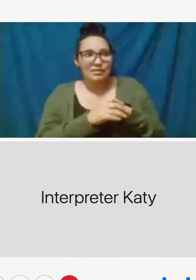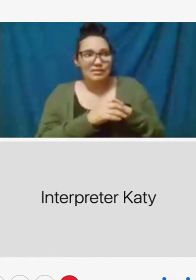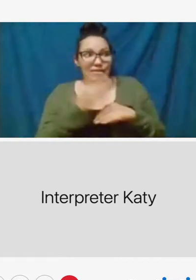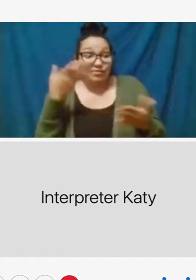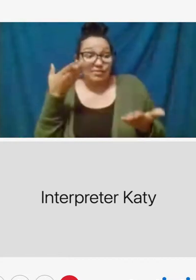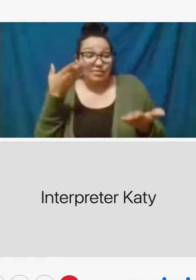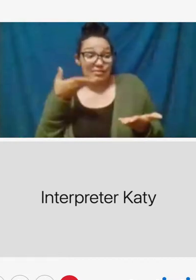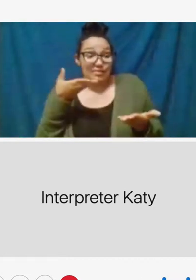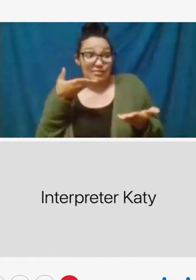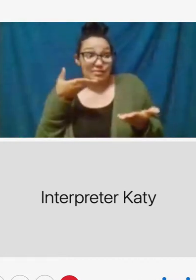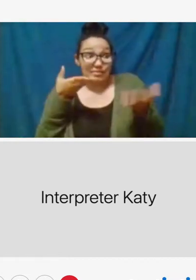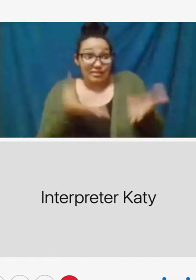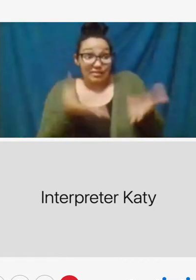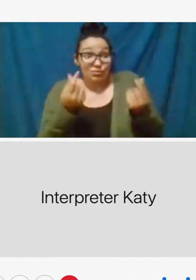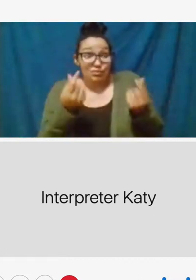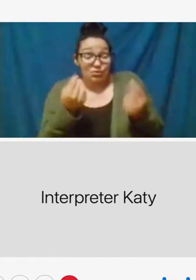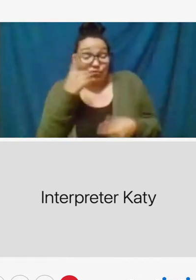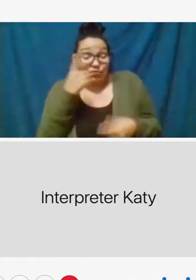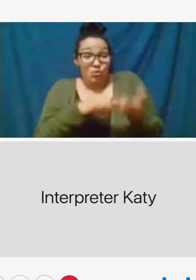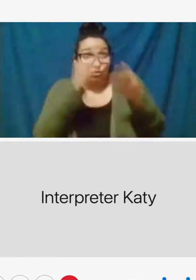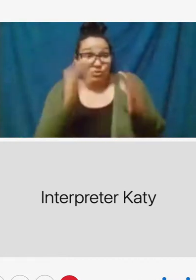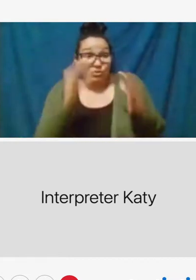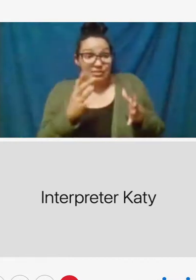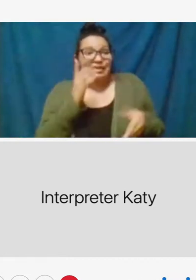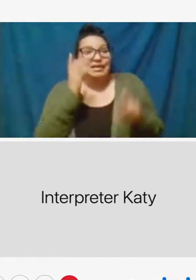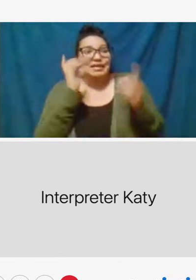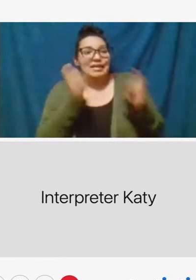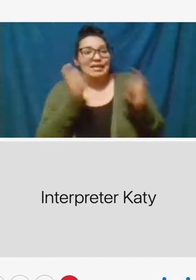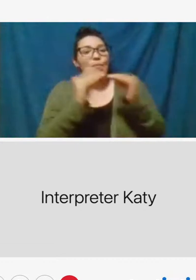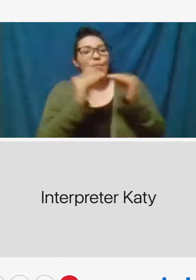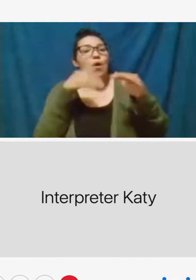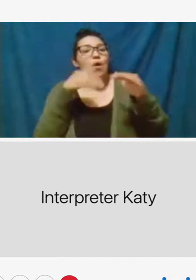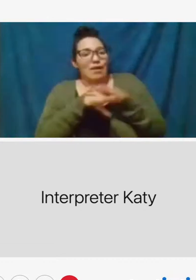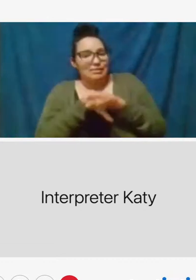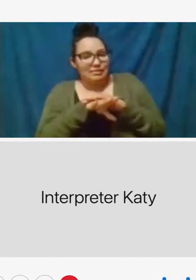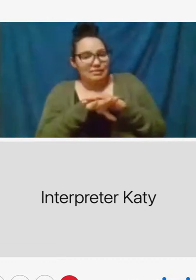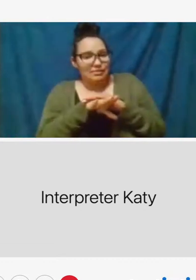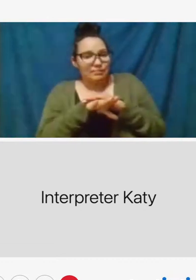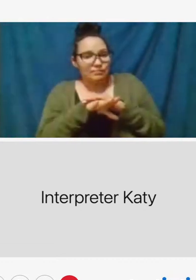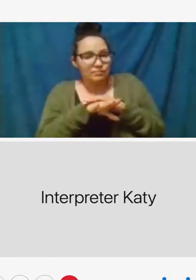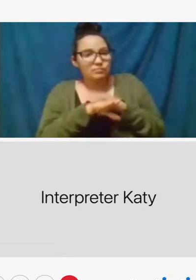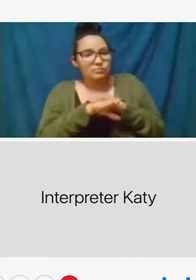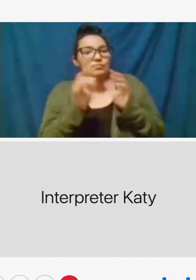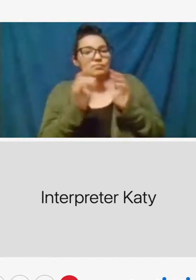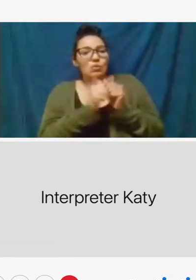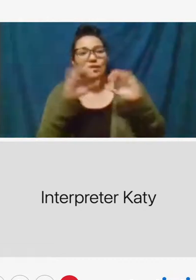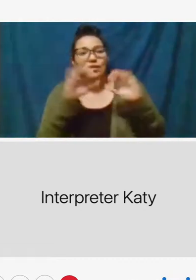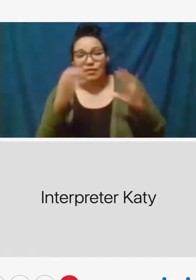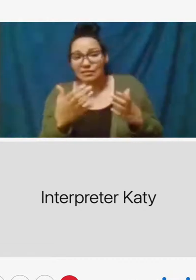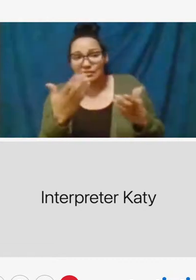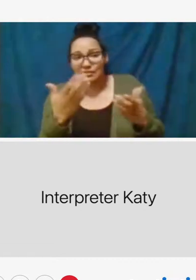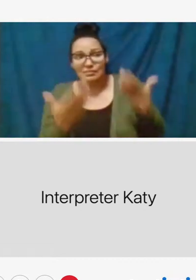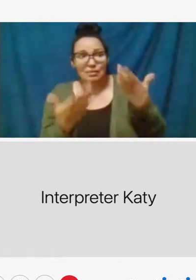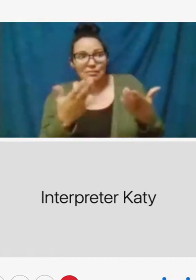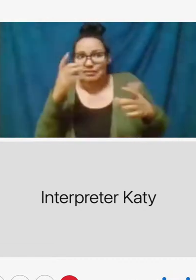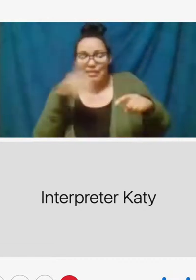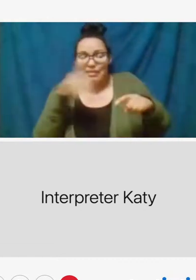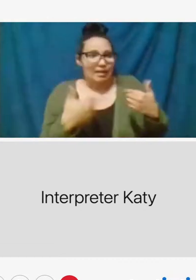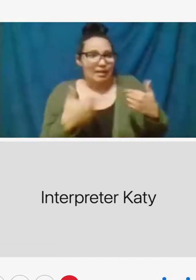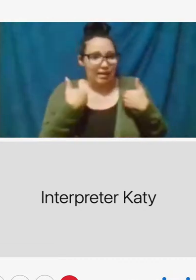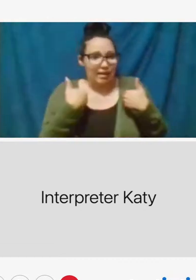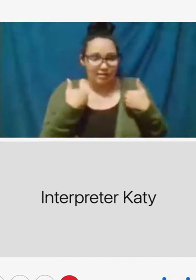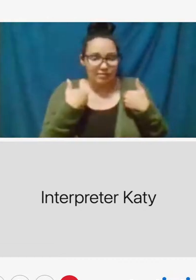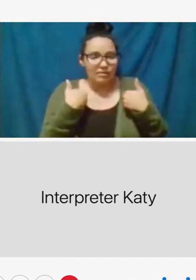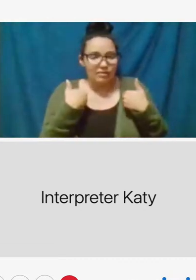going to give them even more access uh to uh classes that they wouldn't be able to have um you know I can